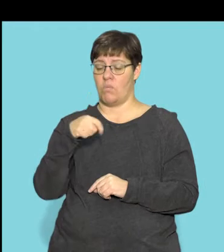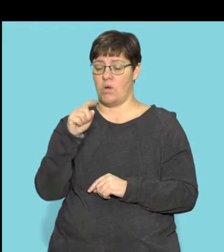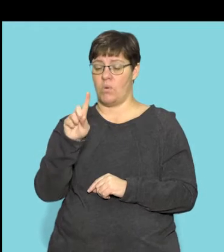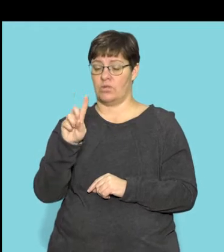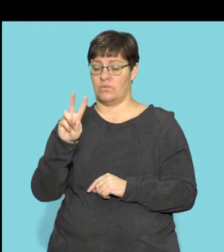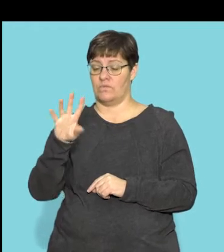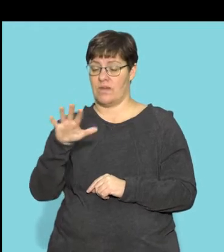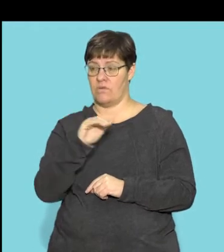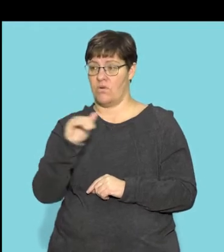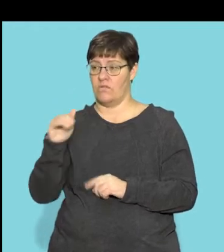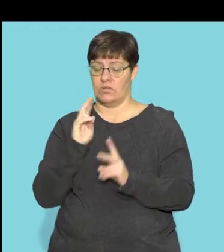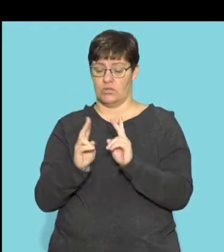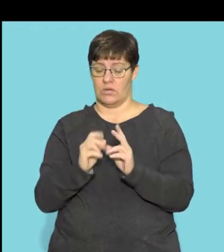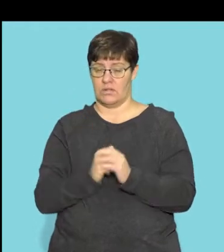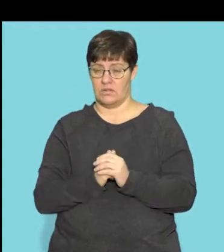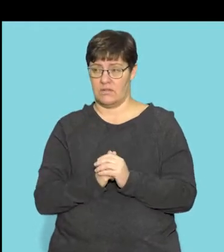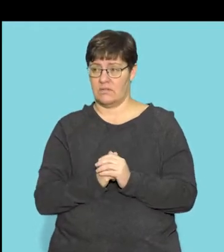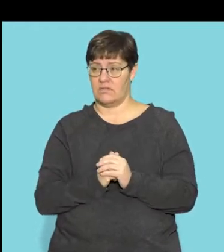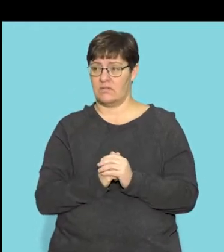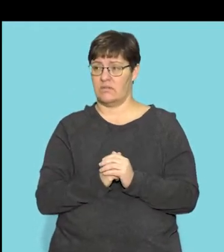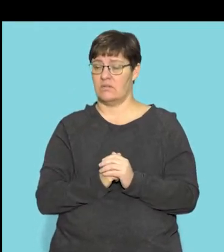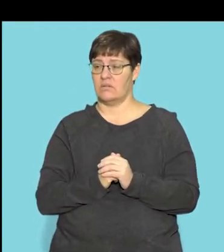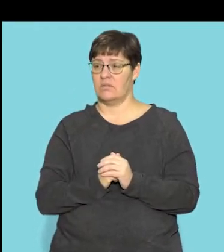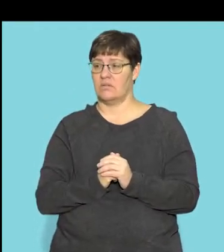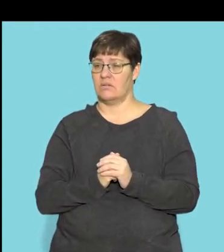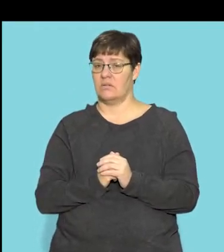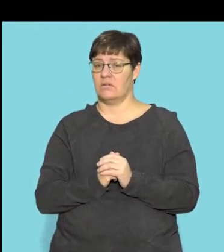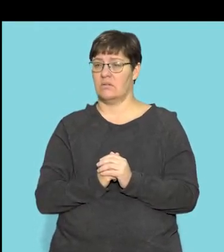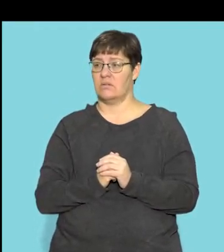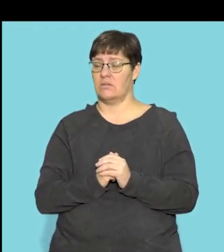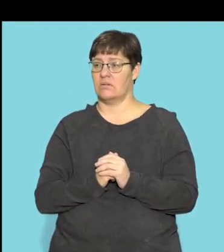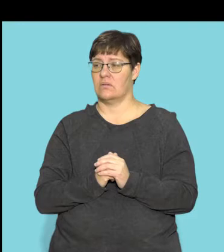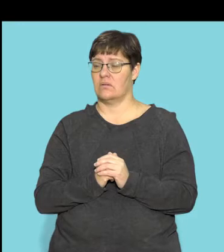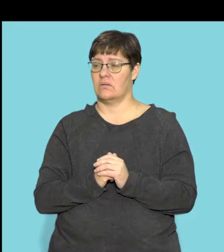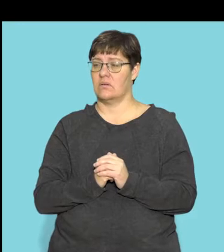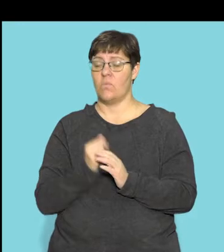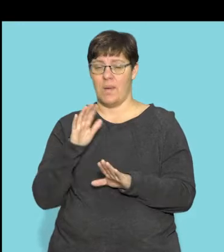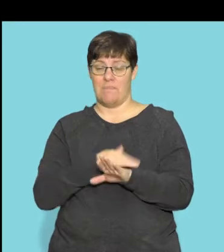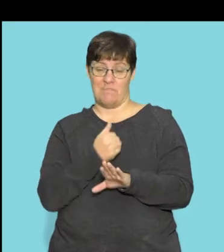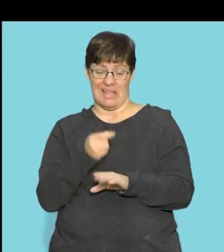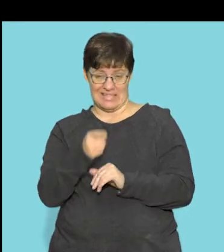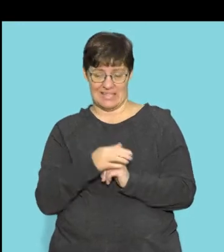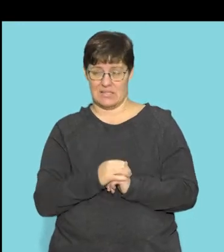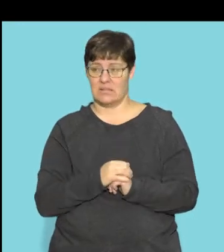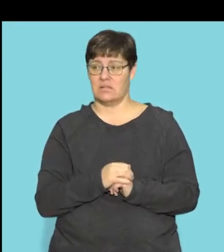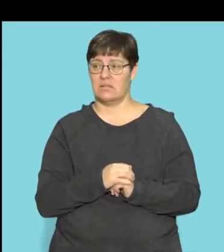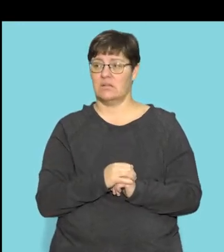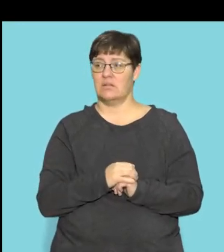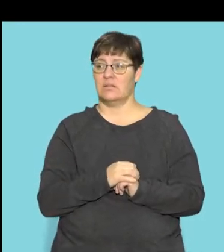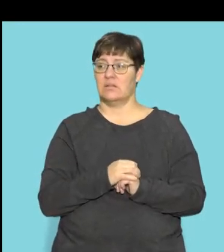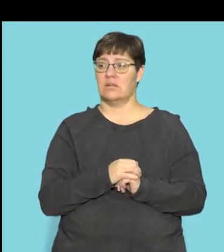0.125, divide this by the 12, and then, because that is the base, and this will be all to